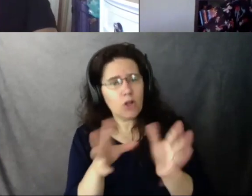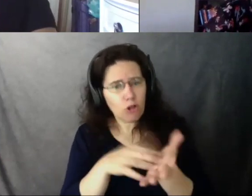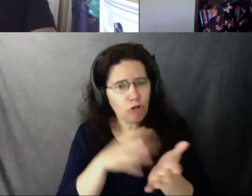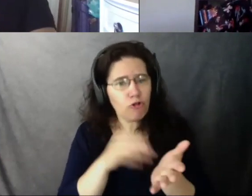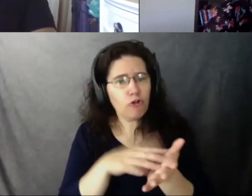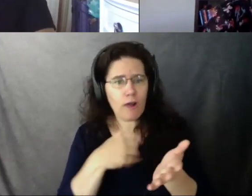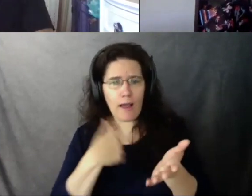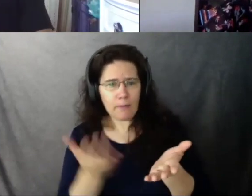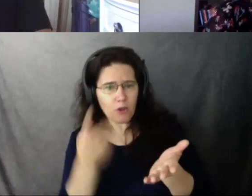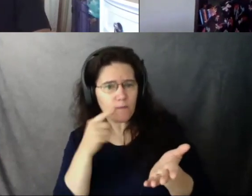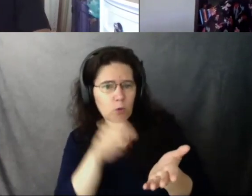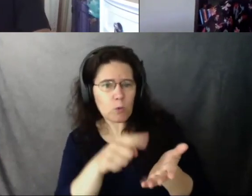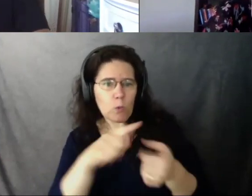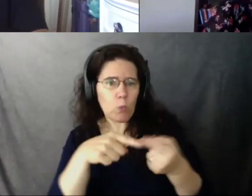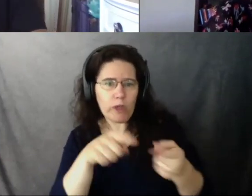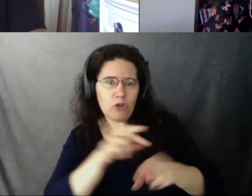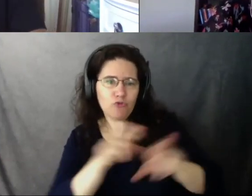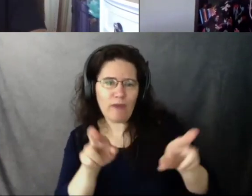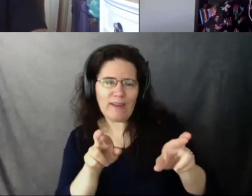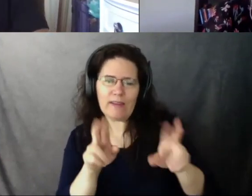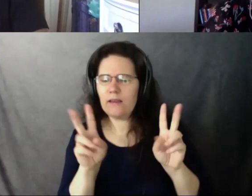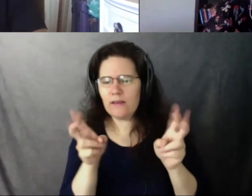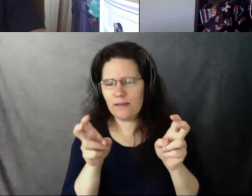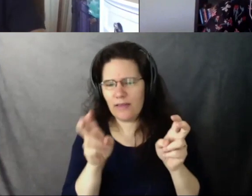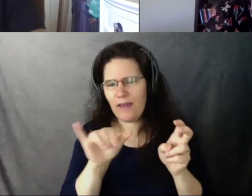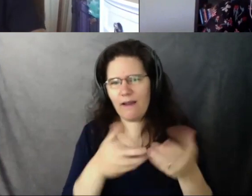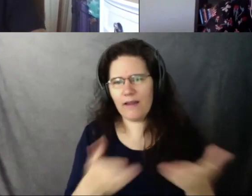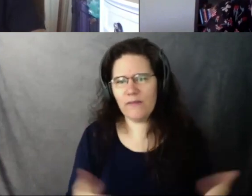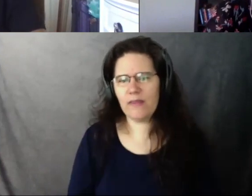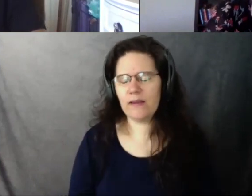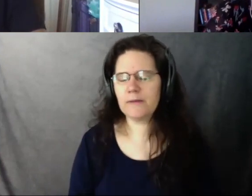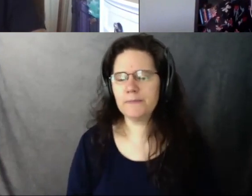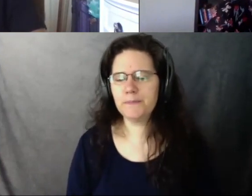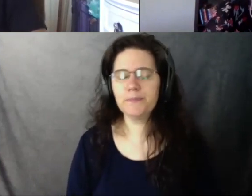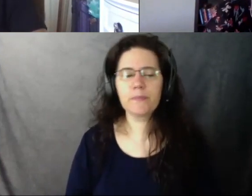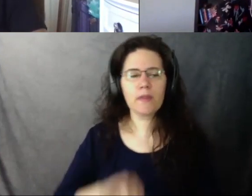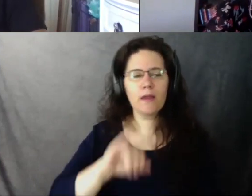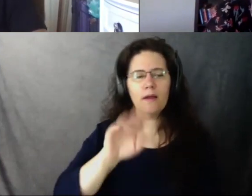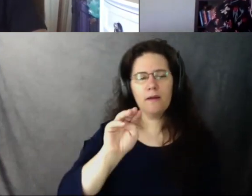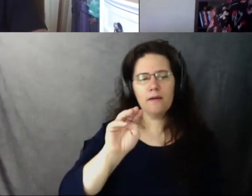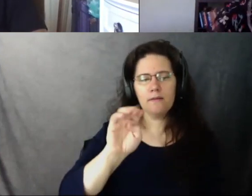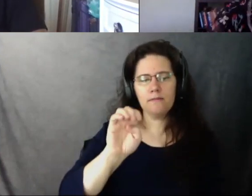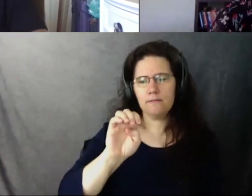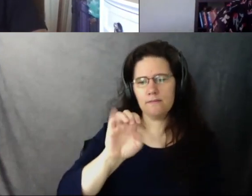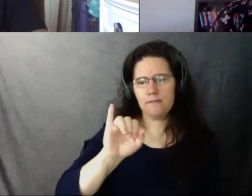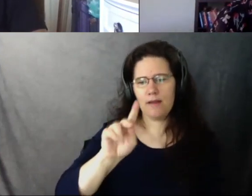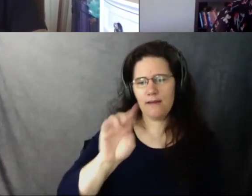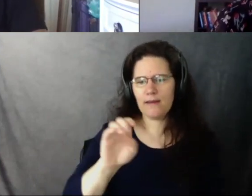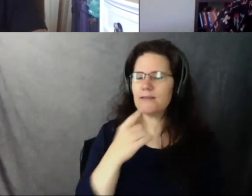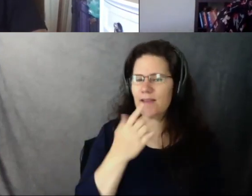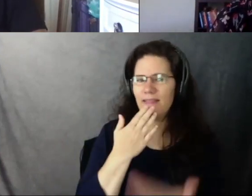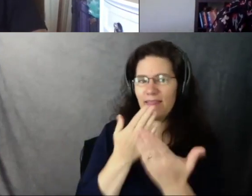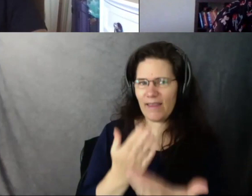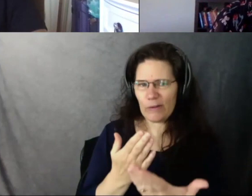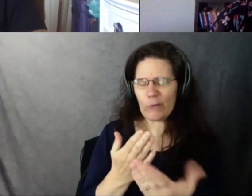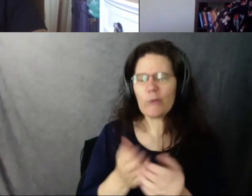Absolutely. Thank you. So I saw another question about how, if we could share a little advice about how